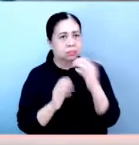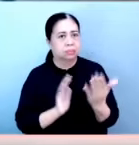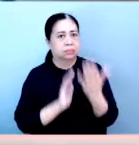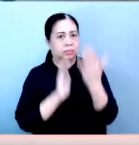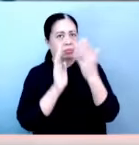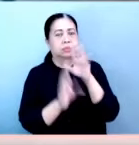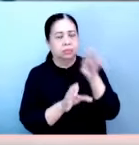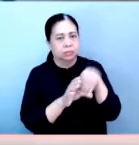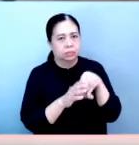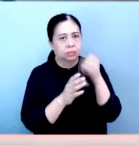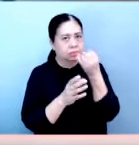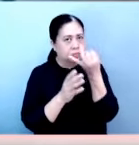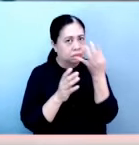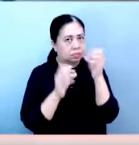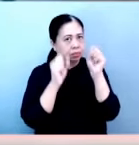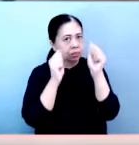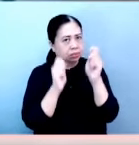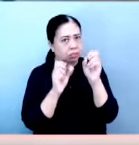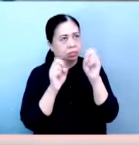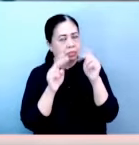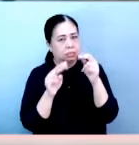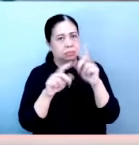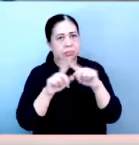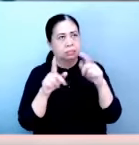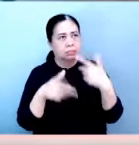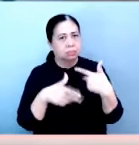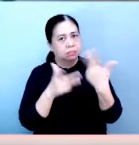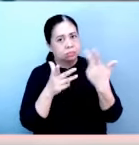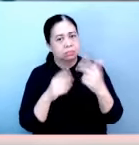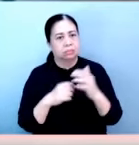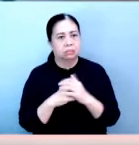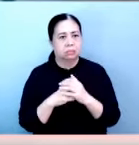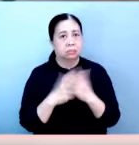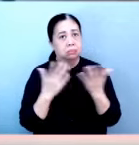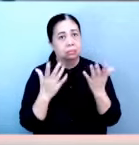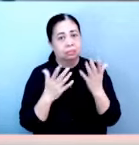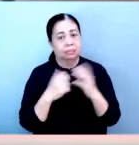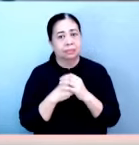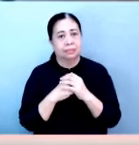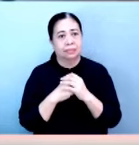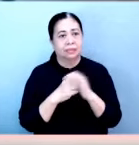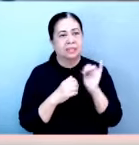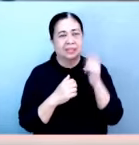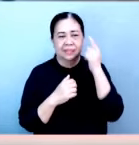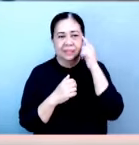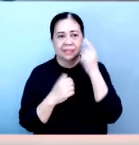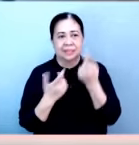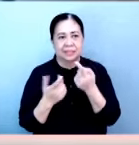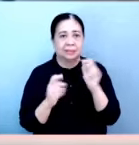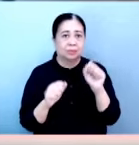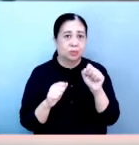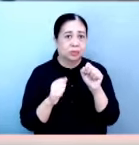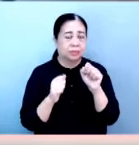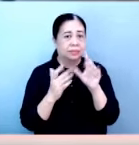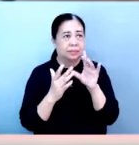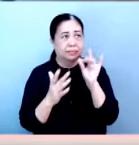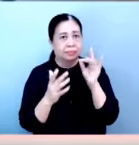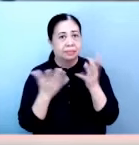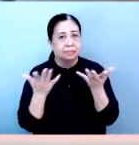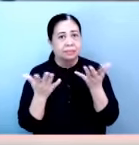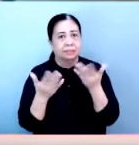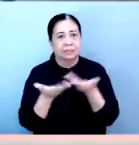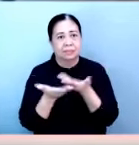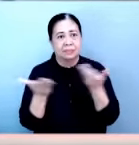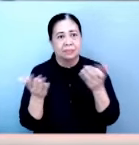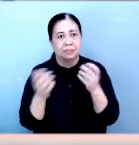definitely saturdays and holidays ayun na nga yun na nga Mr Cher yun yung sinasabi natin na isa sa mga compromises natin Because if